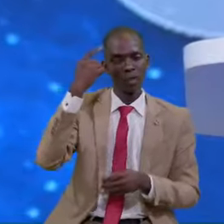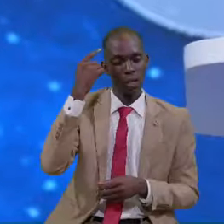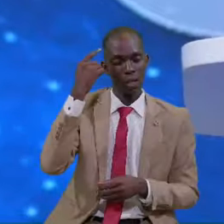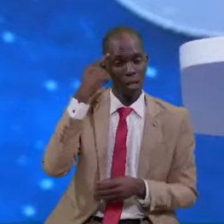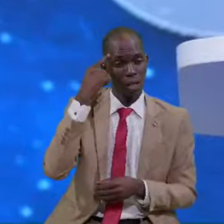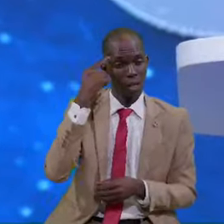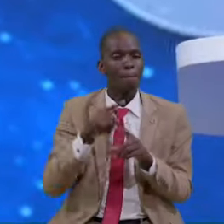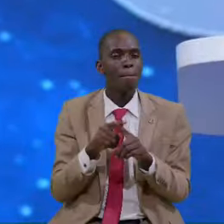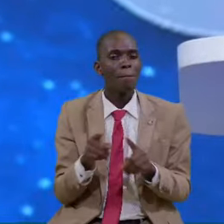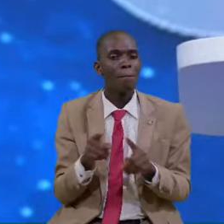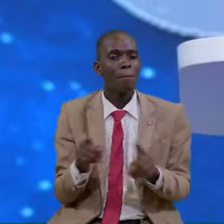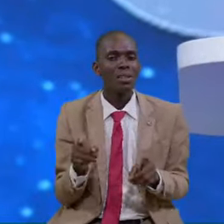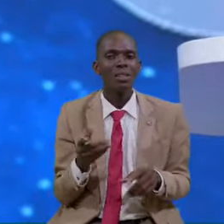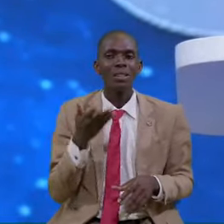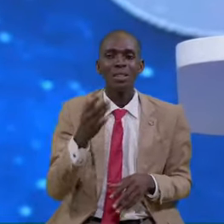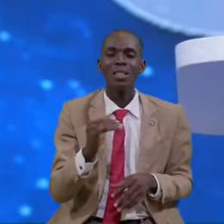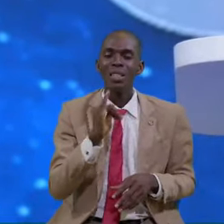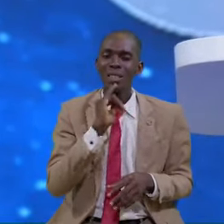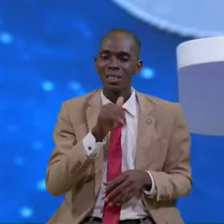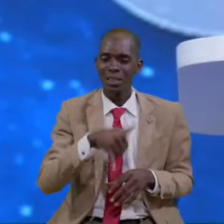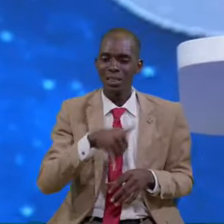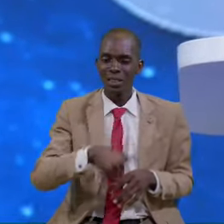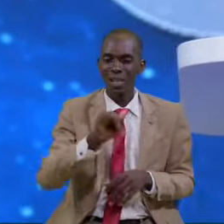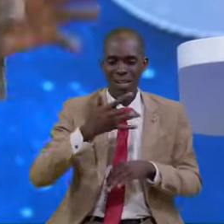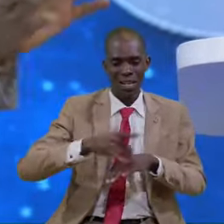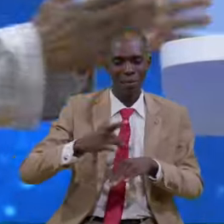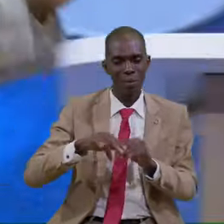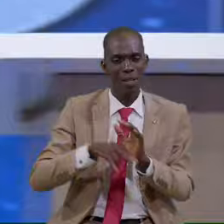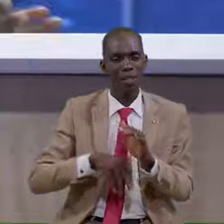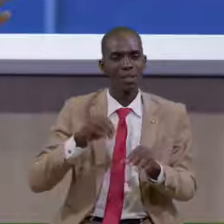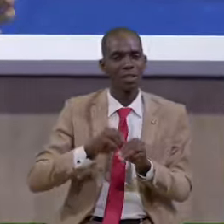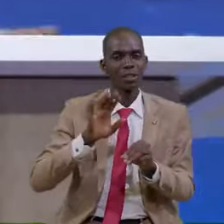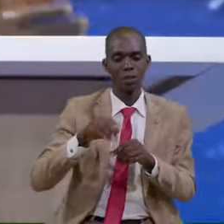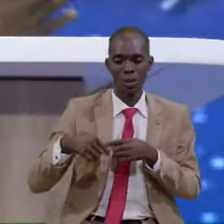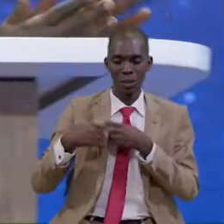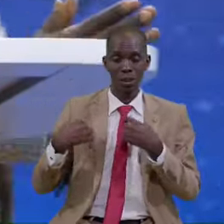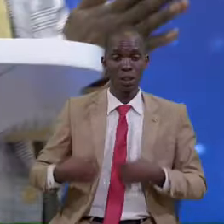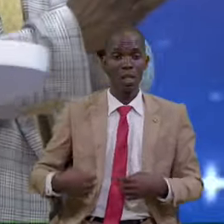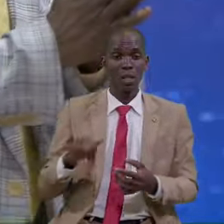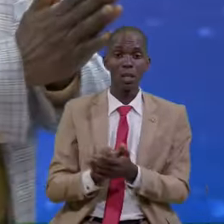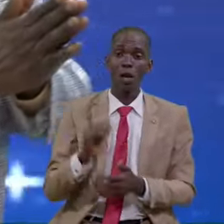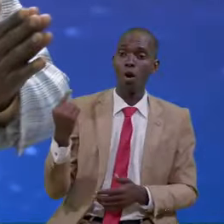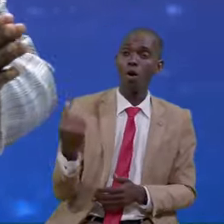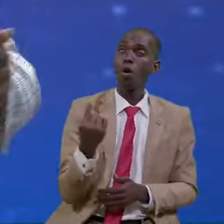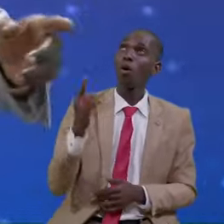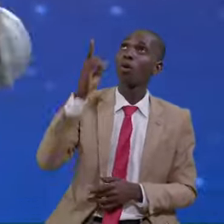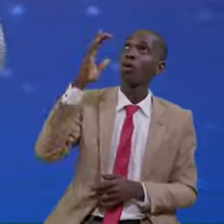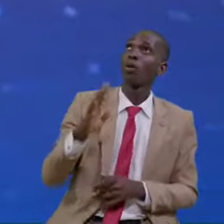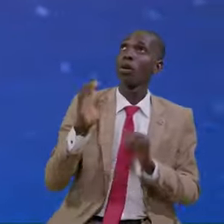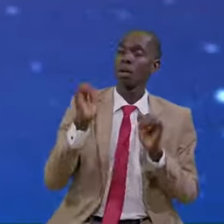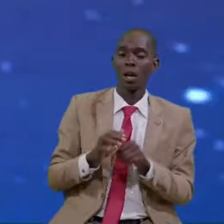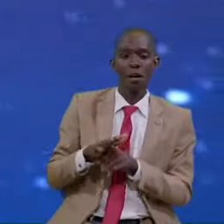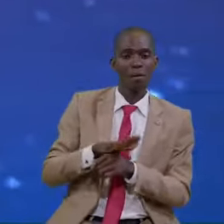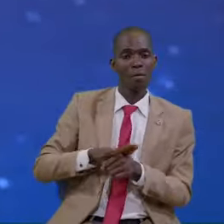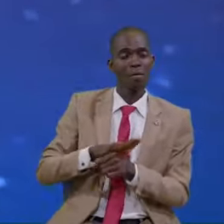but there is a vacuum in your heart that only God can feel